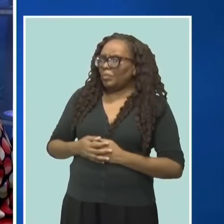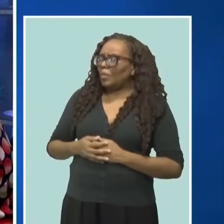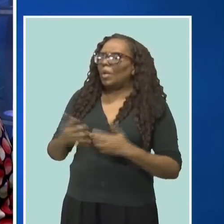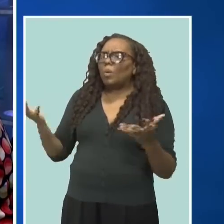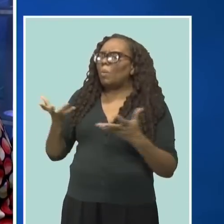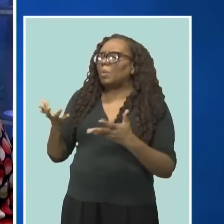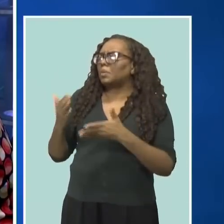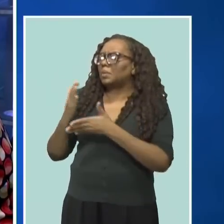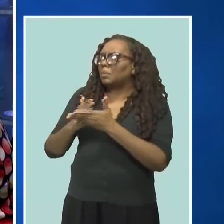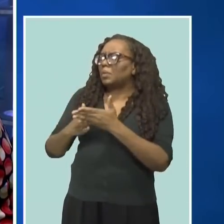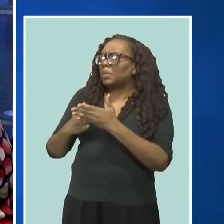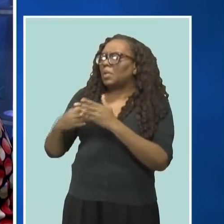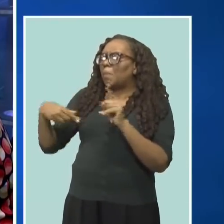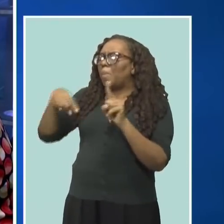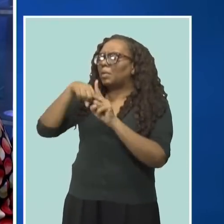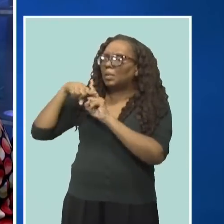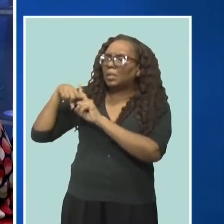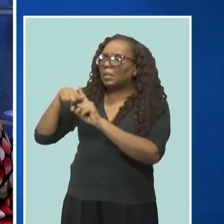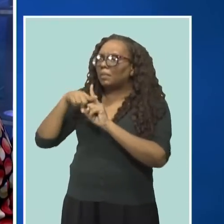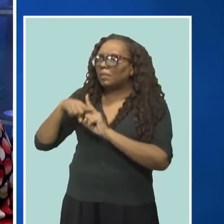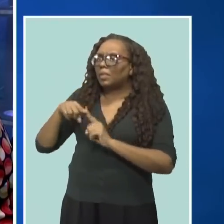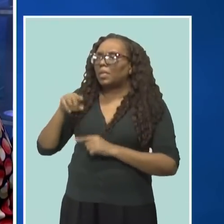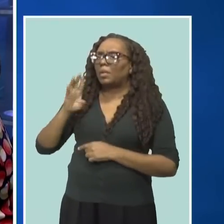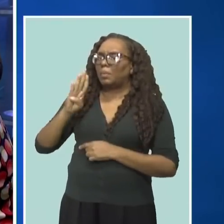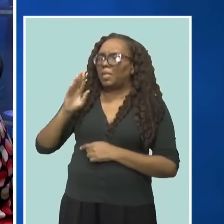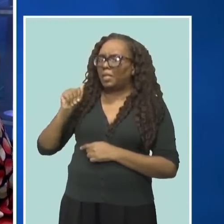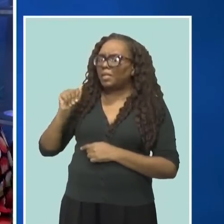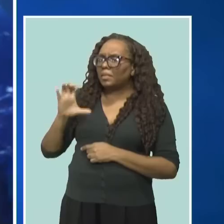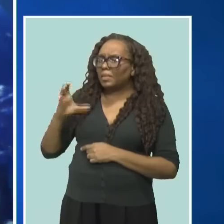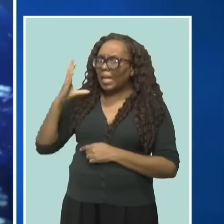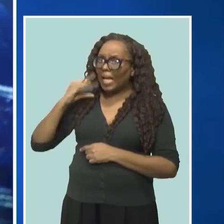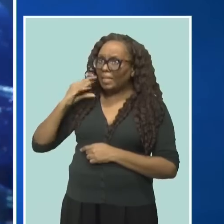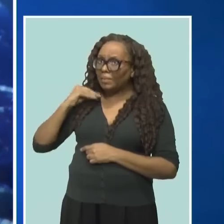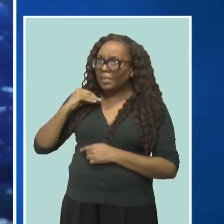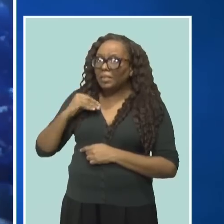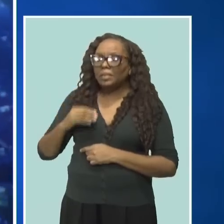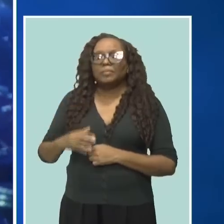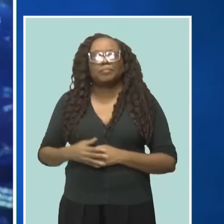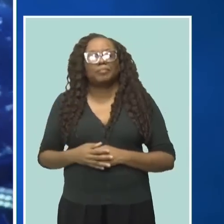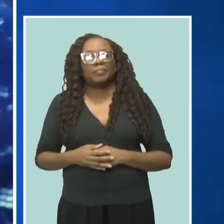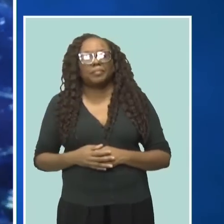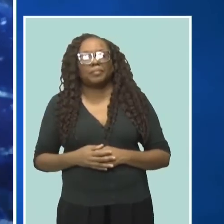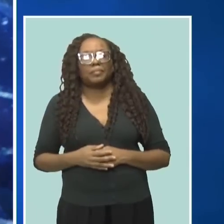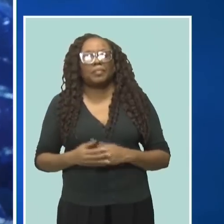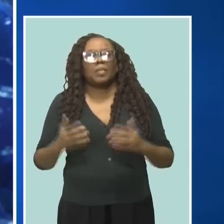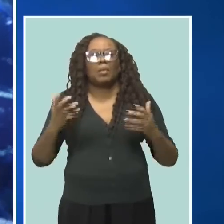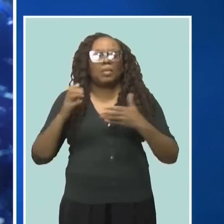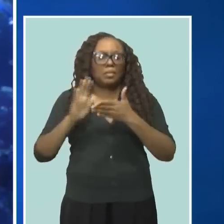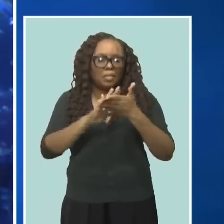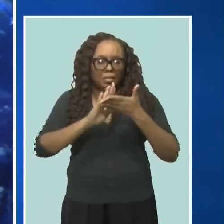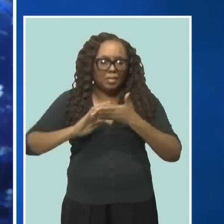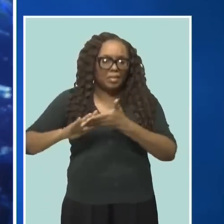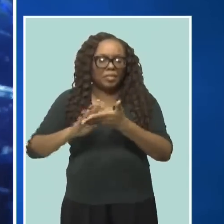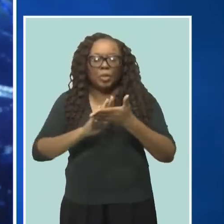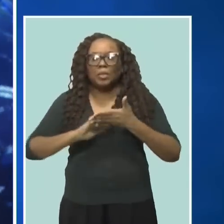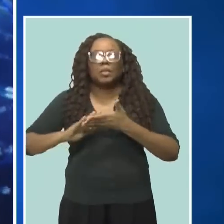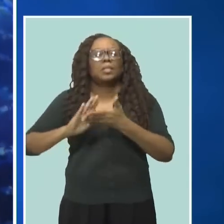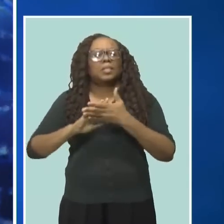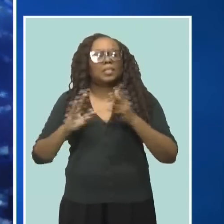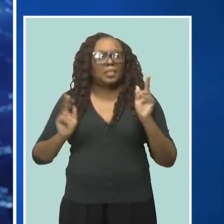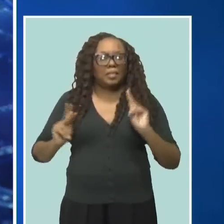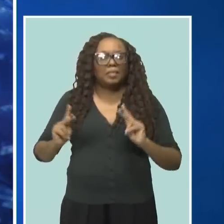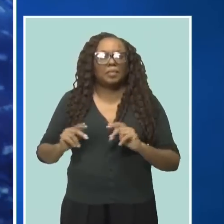pluses that the Accreditation Council has been able to achieve? Well, I have to give kudos to our stakeholders. Those are significant pluses. So we